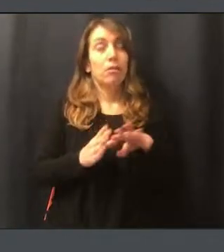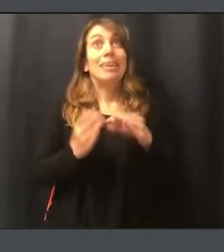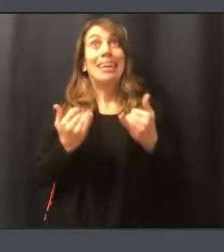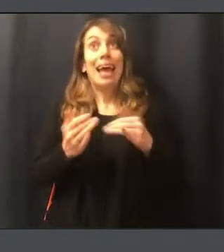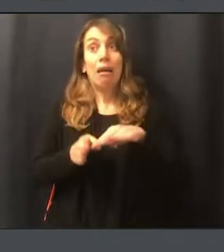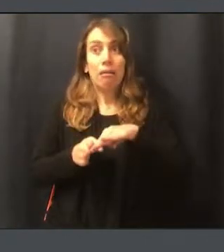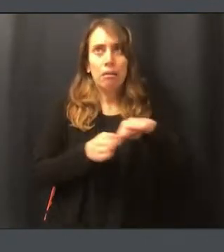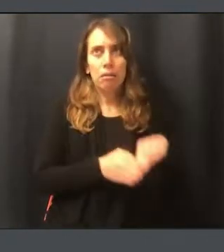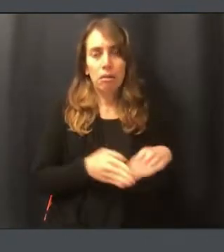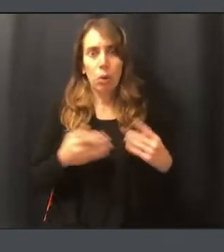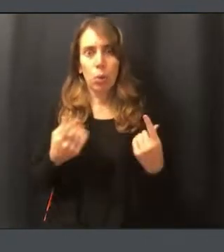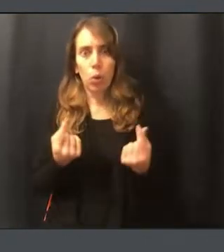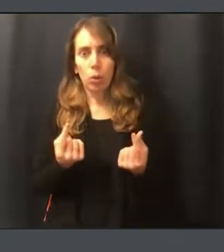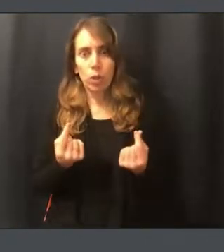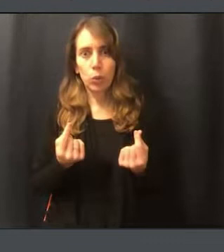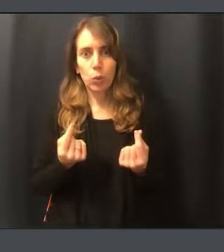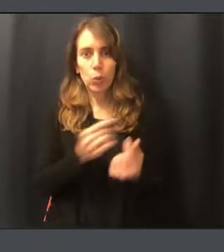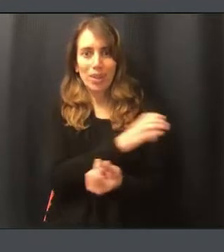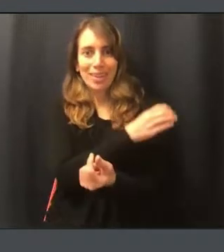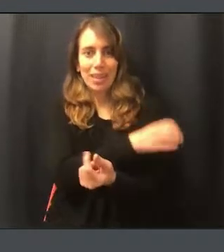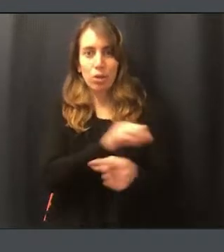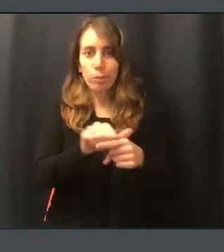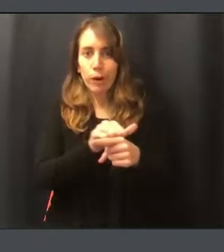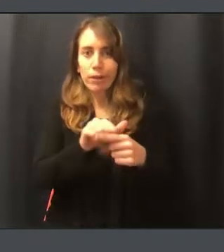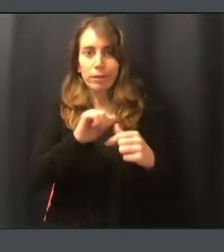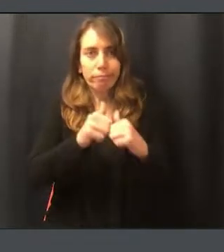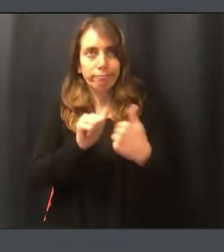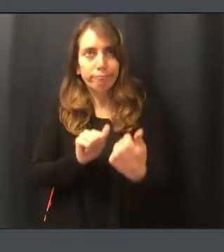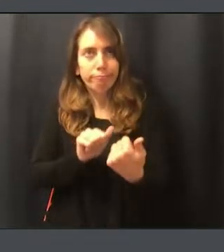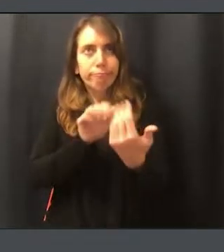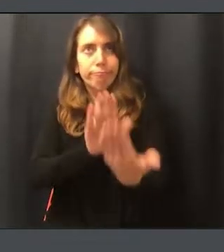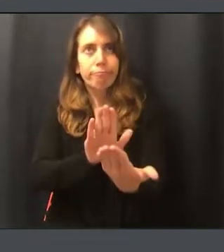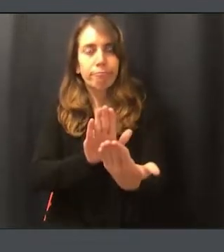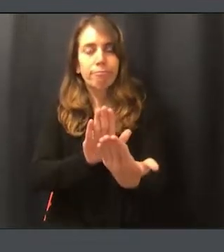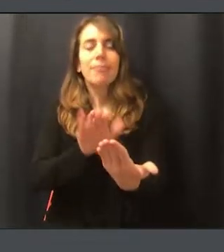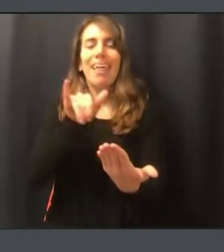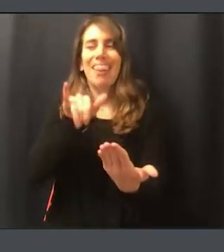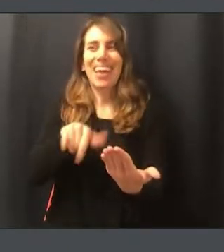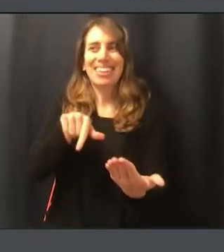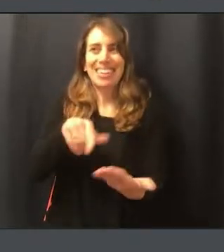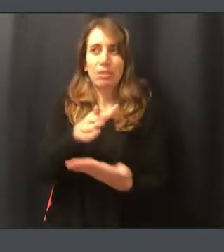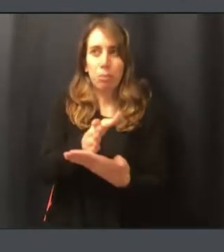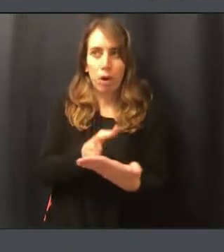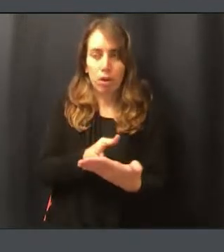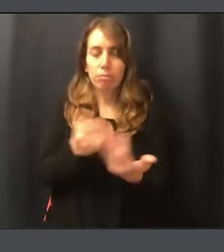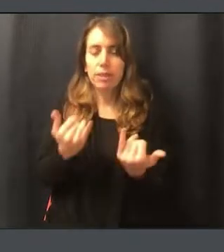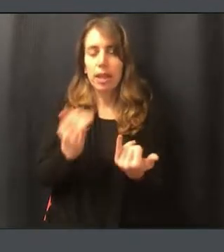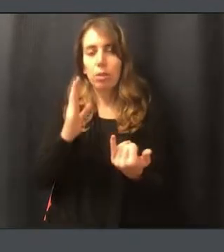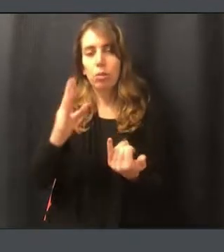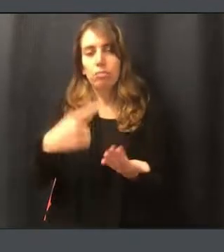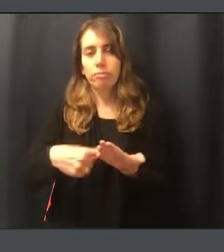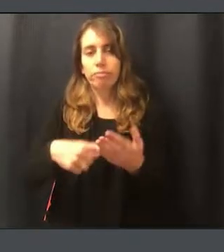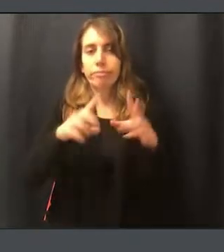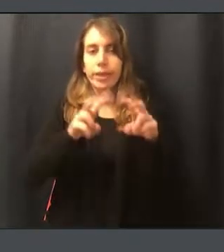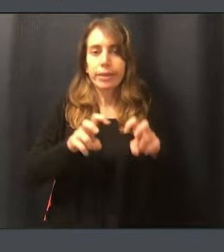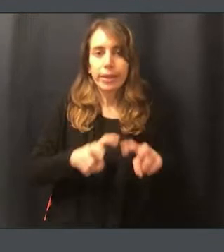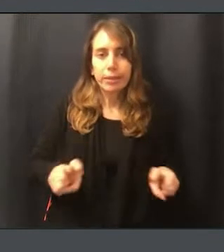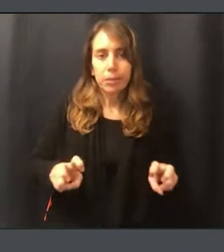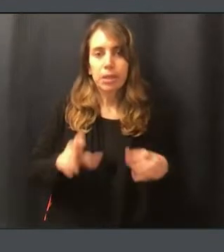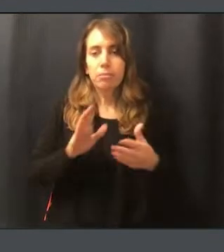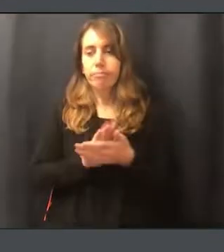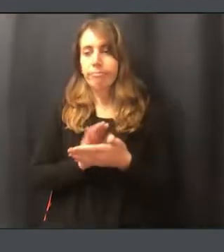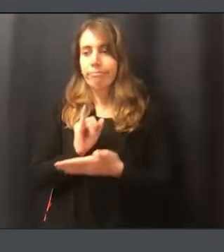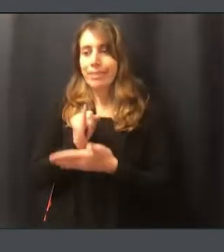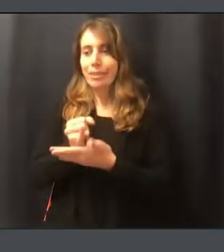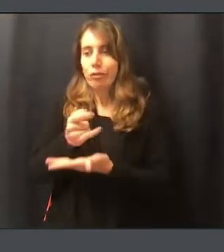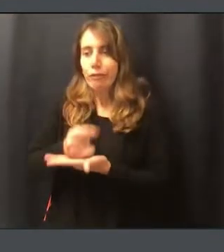part, which is going to be this part. So today we'll talk about assessment, we'll talk about intervention, and I